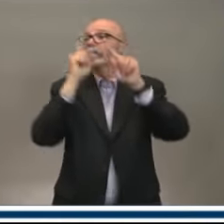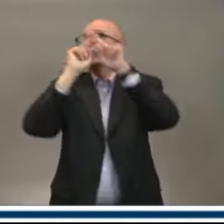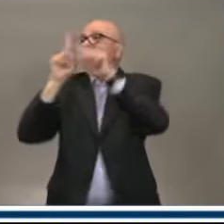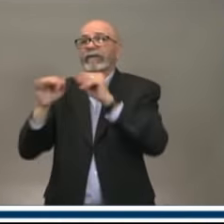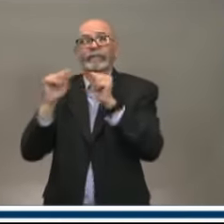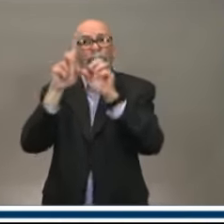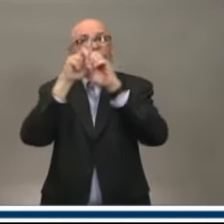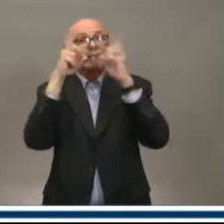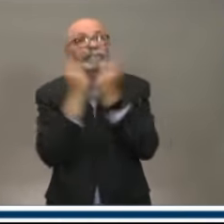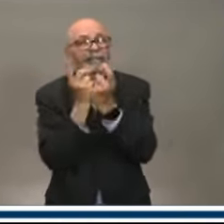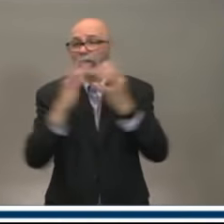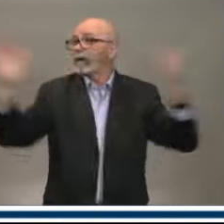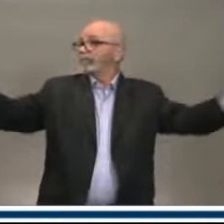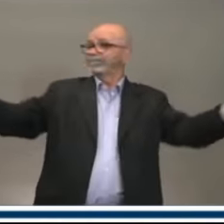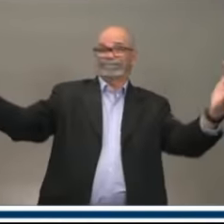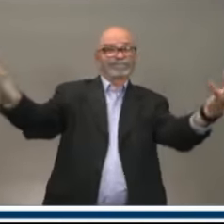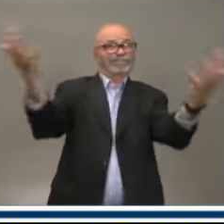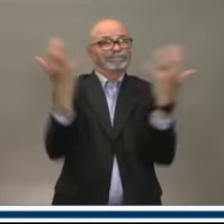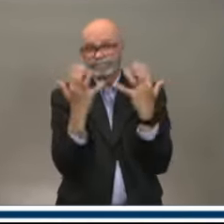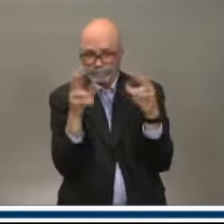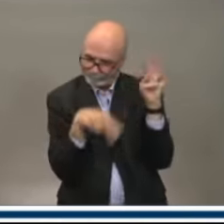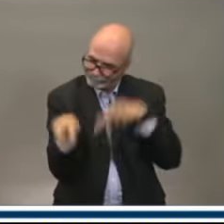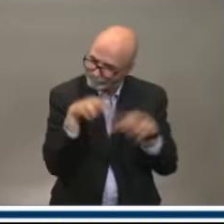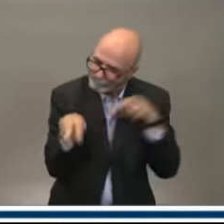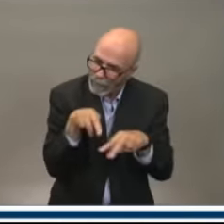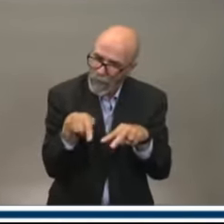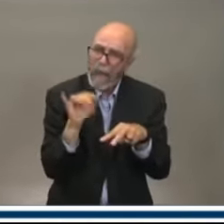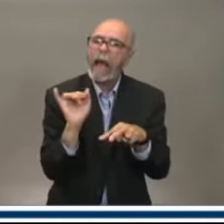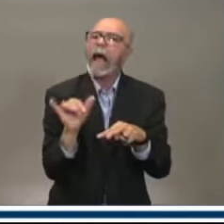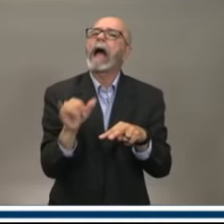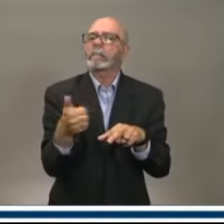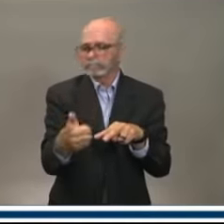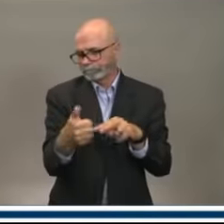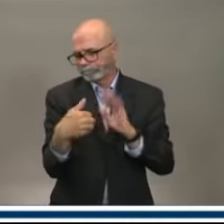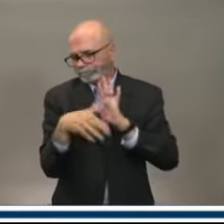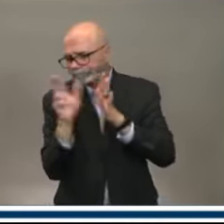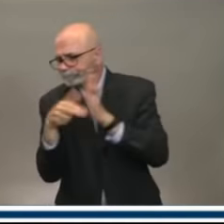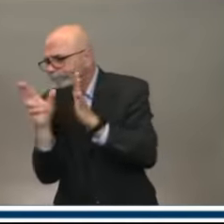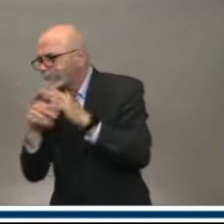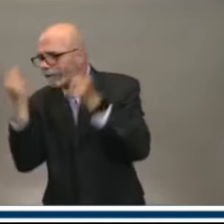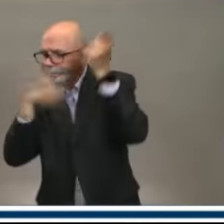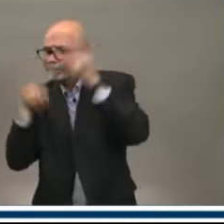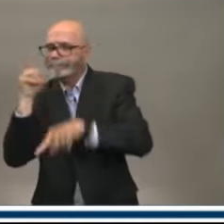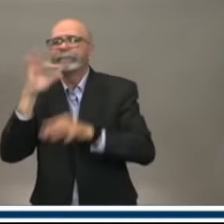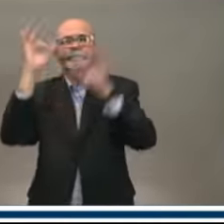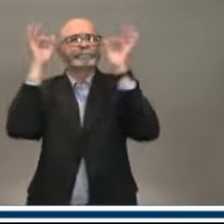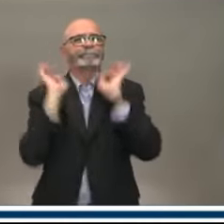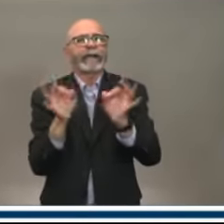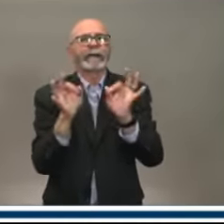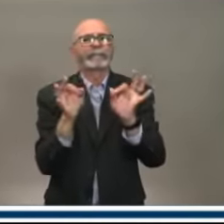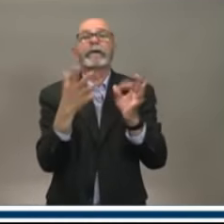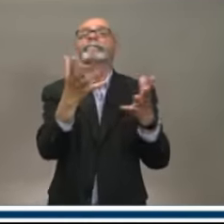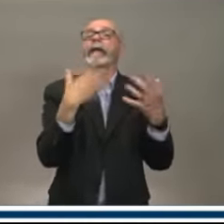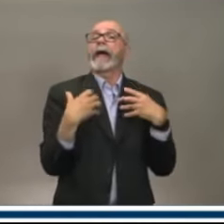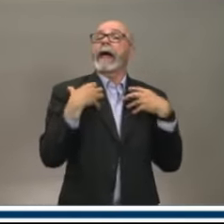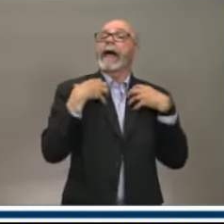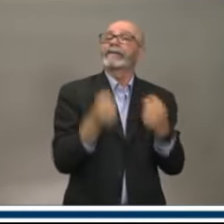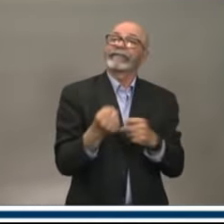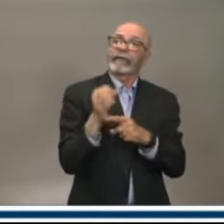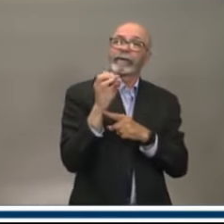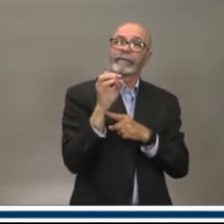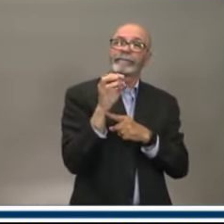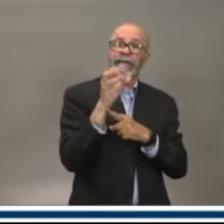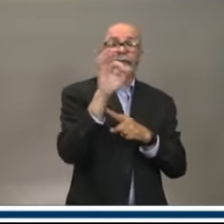be reviewed, and then they will be that along with the public health framework will be used by government to make